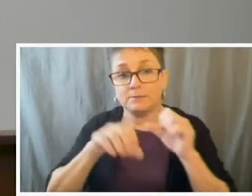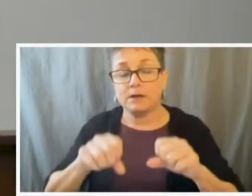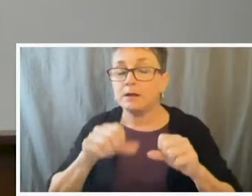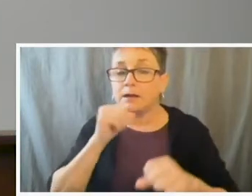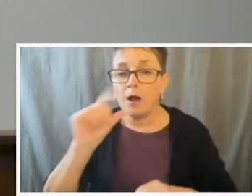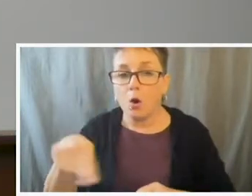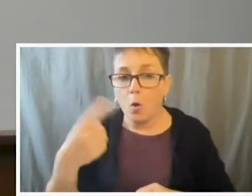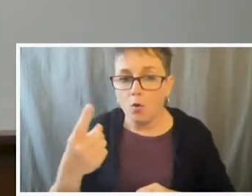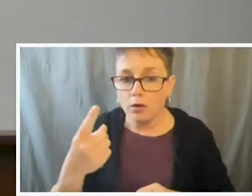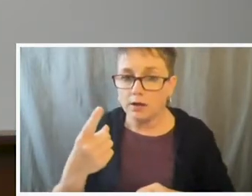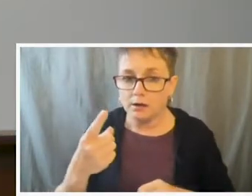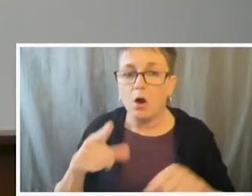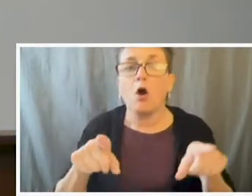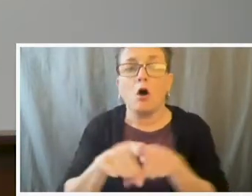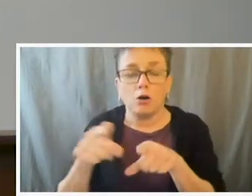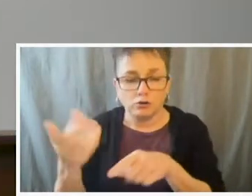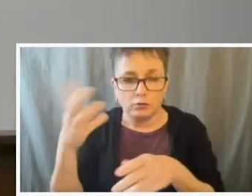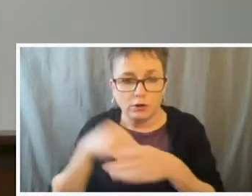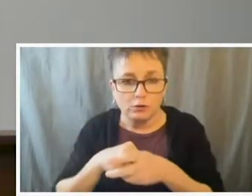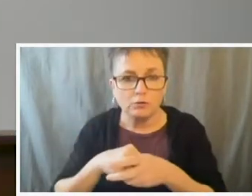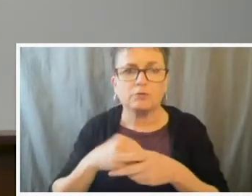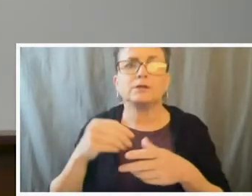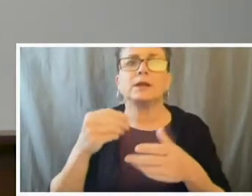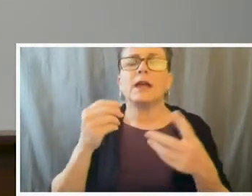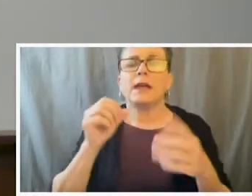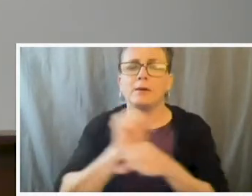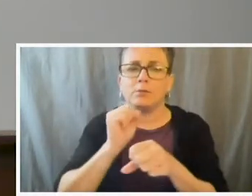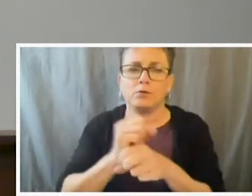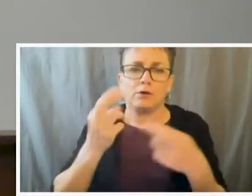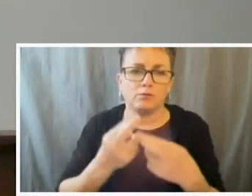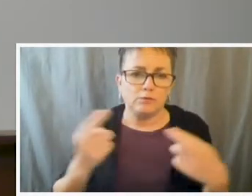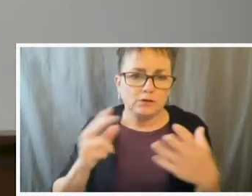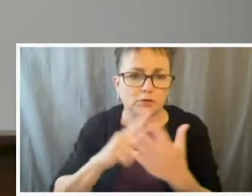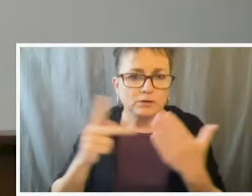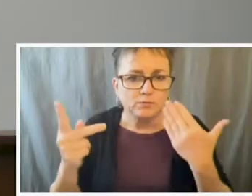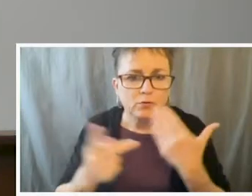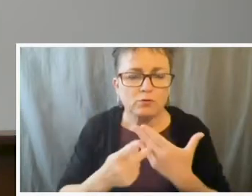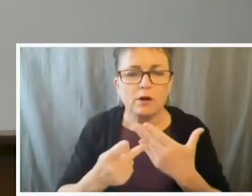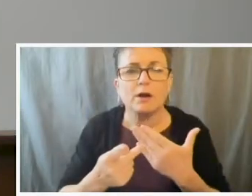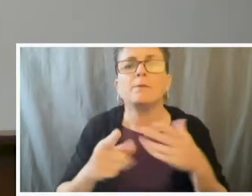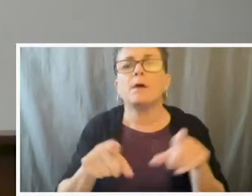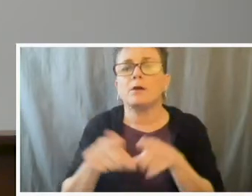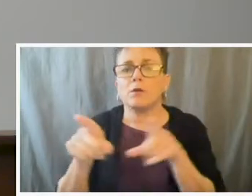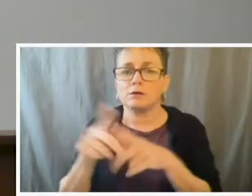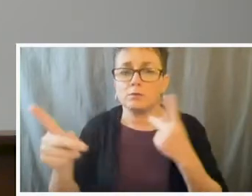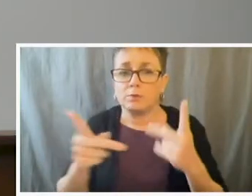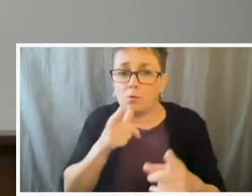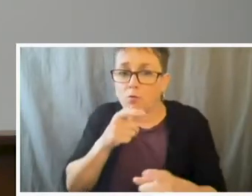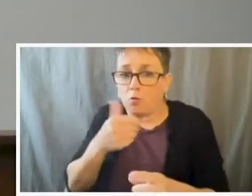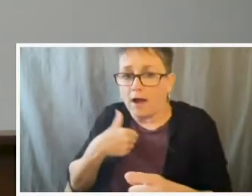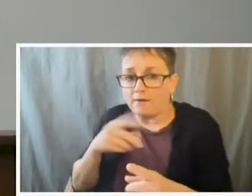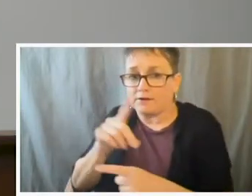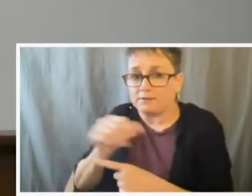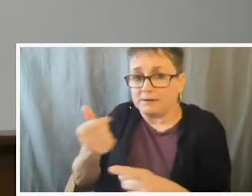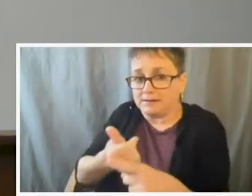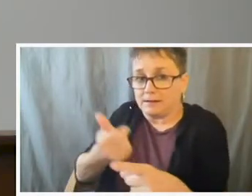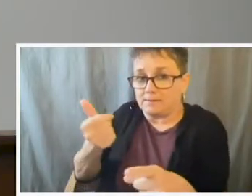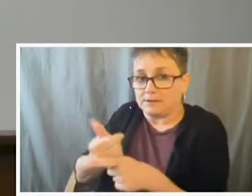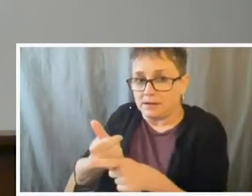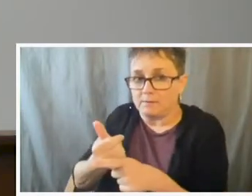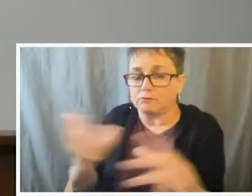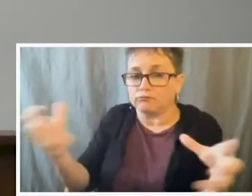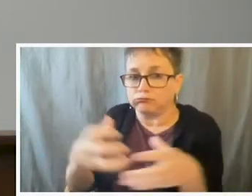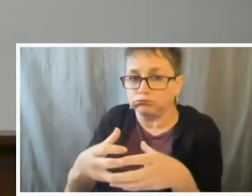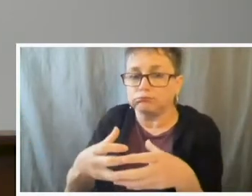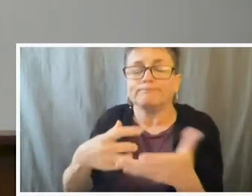internal company employee resource group program, including a group for people with disabilities, and a recently begun initiative to enhance